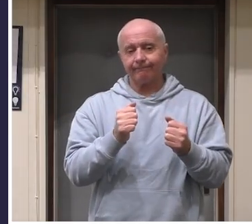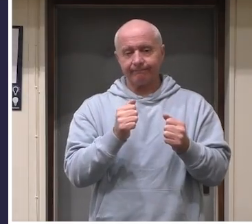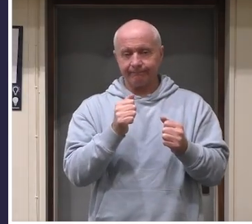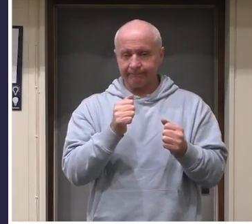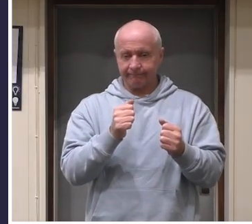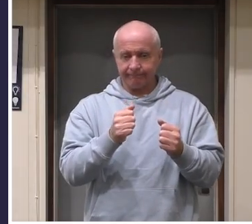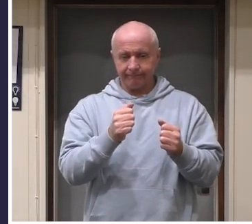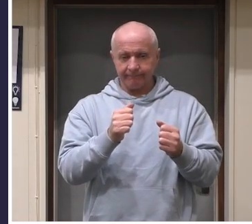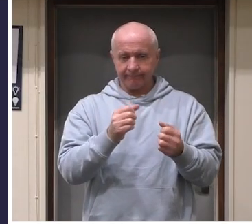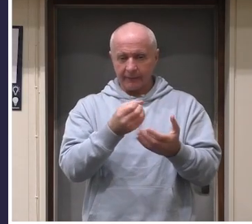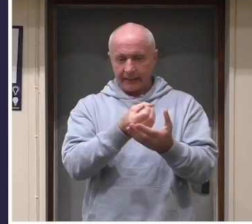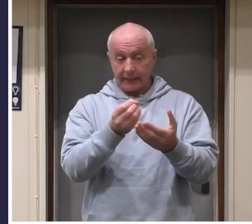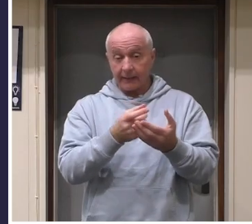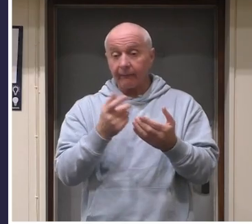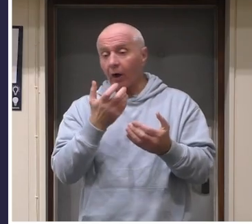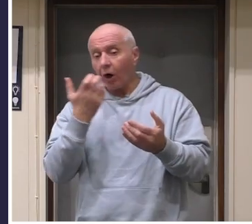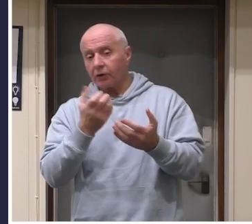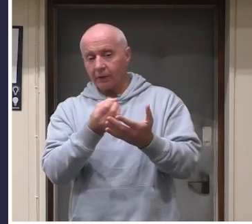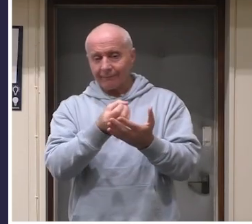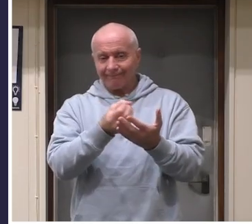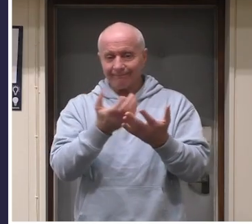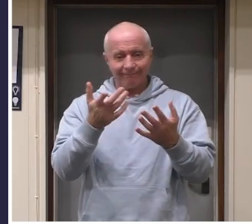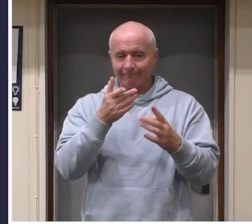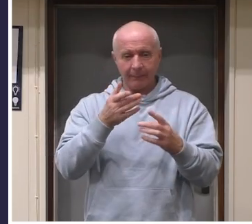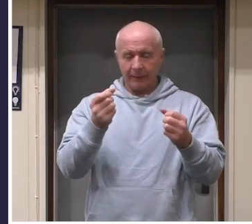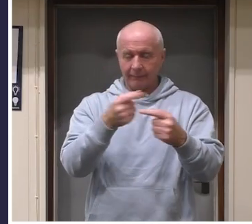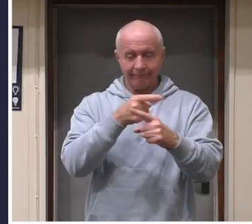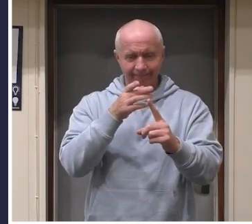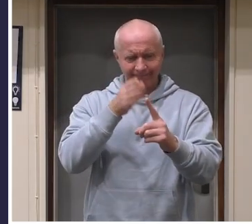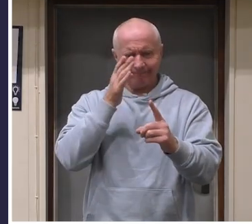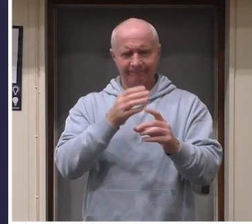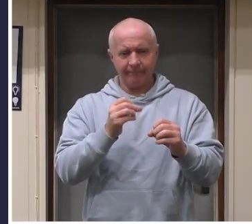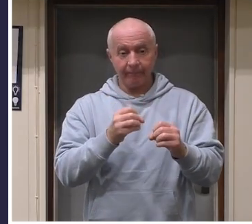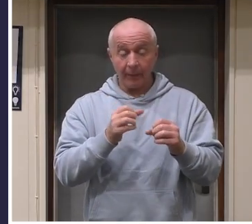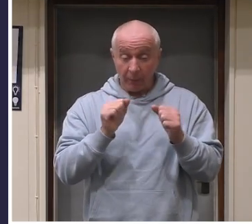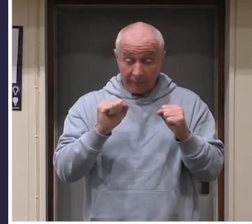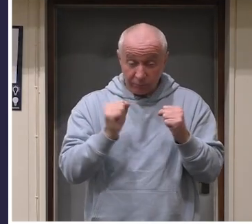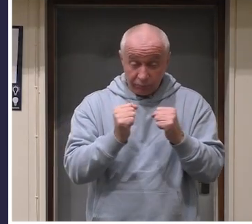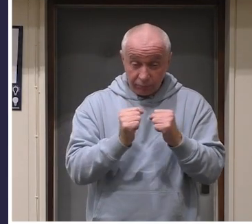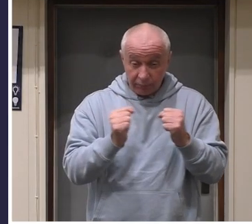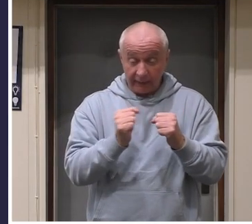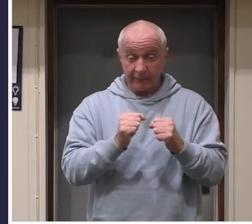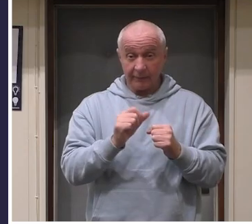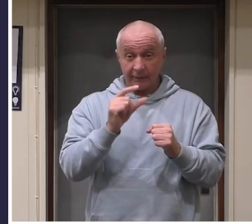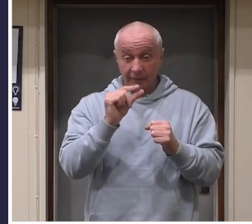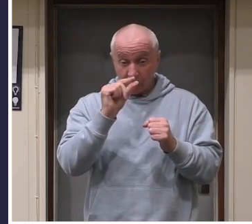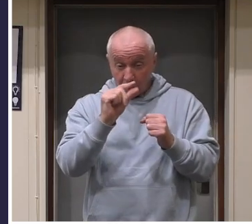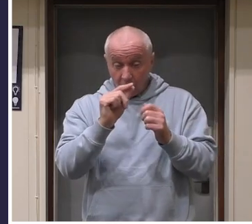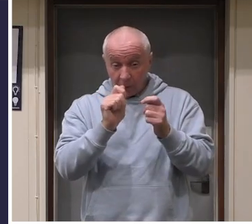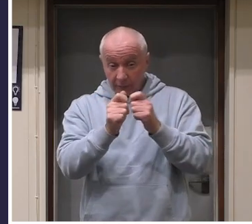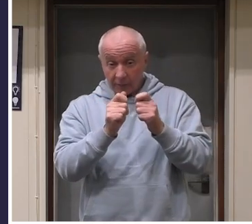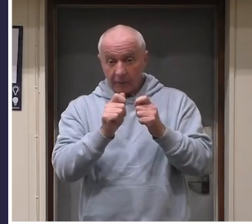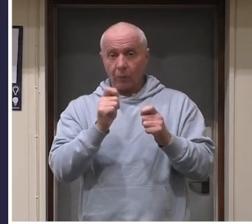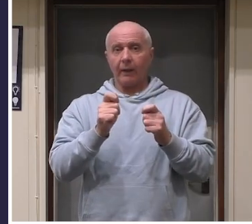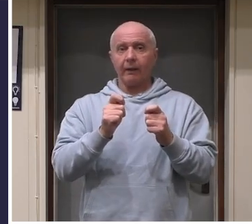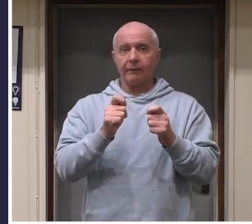and the sensor moves slightly, you're not going to notice that change. But if it's really cold, then even the smallest change in acceleration is going to